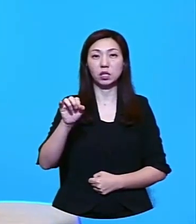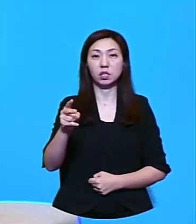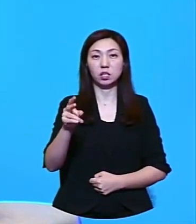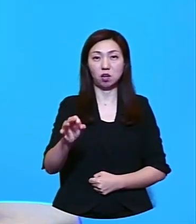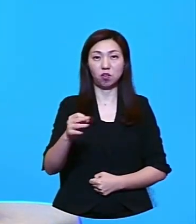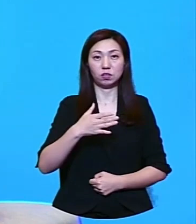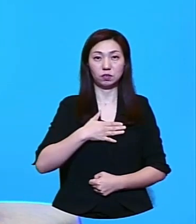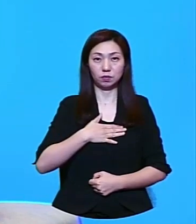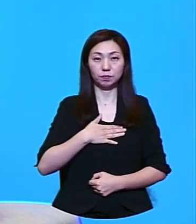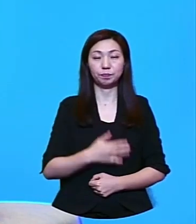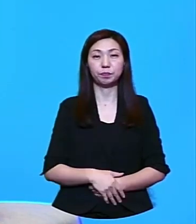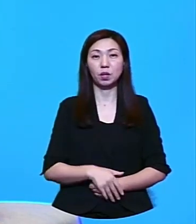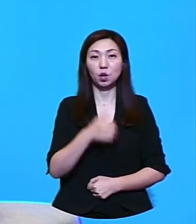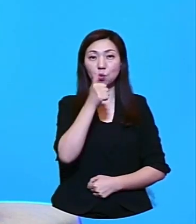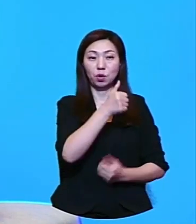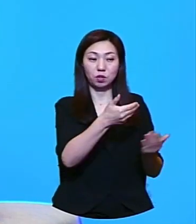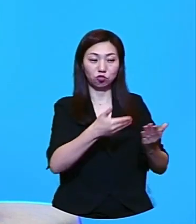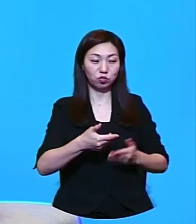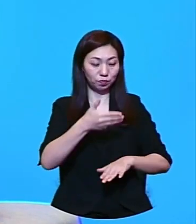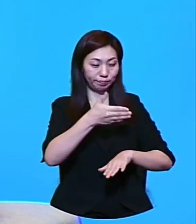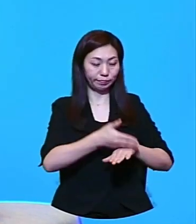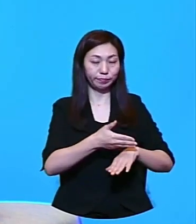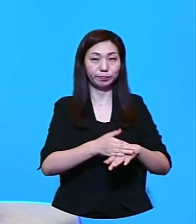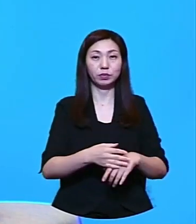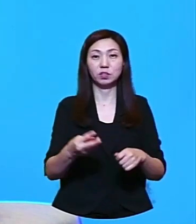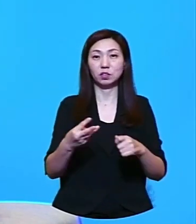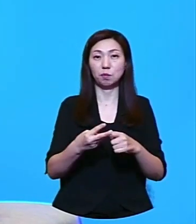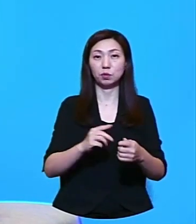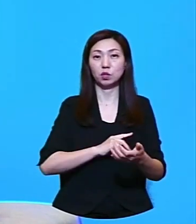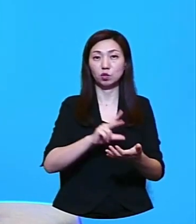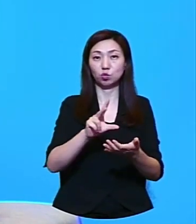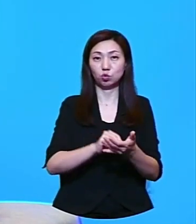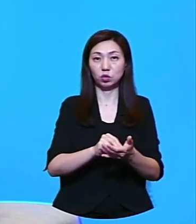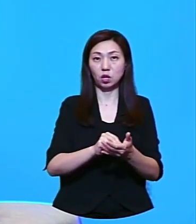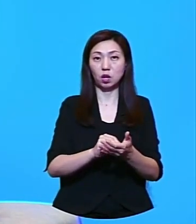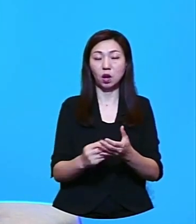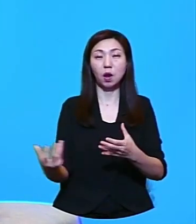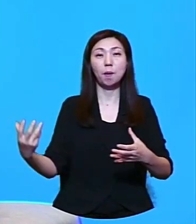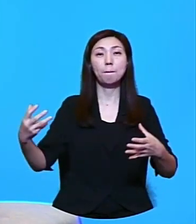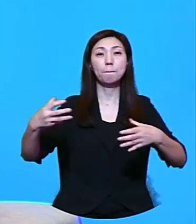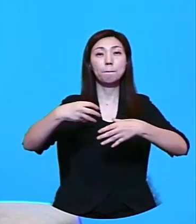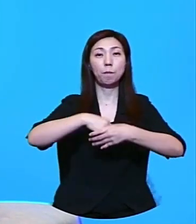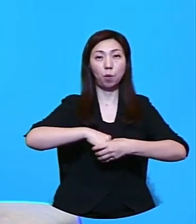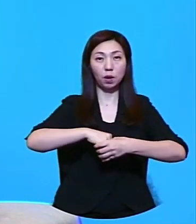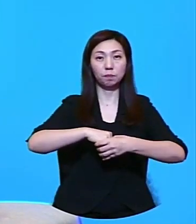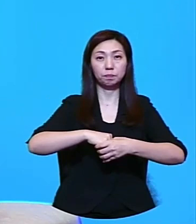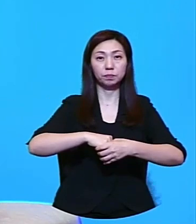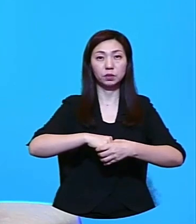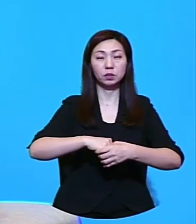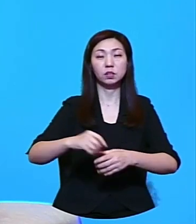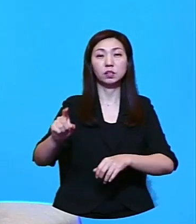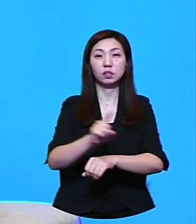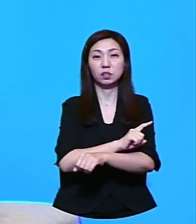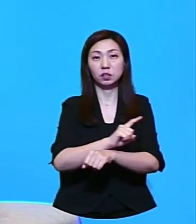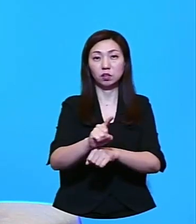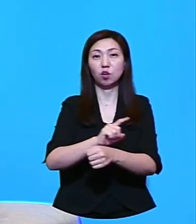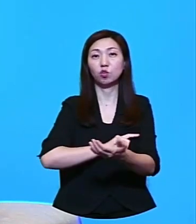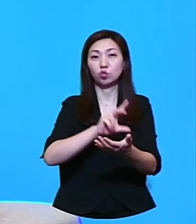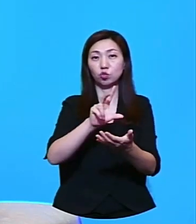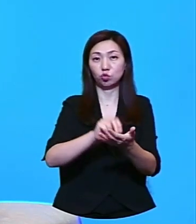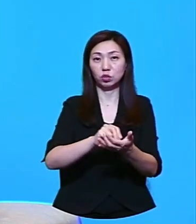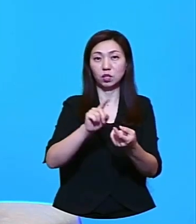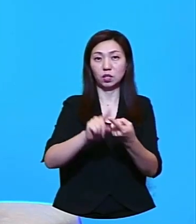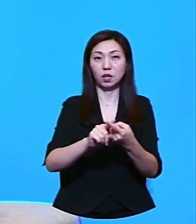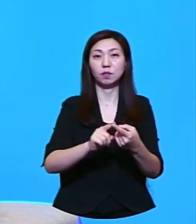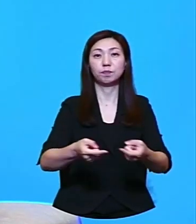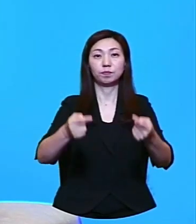session number 3, titled Creating a More Inclusive Digital Future. My name is Ki-young Ko,